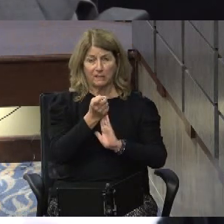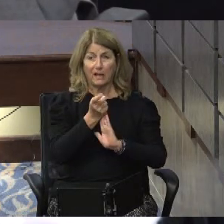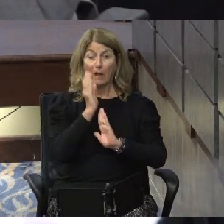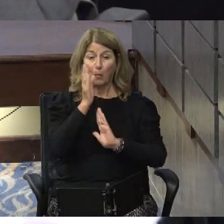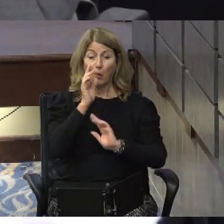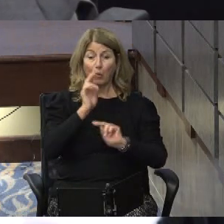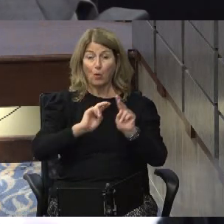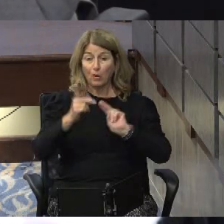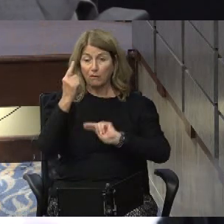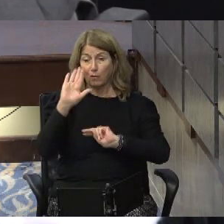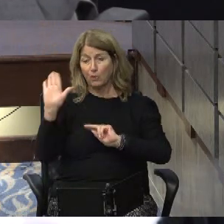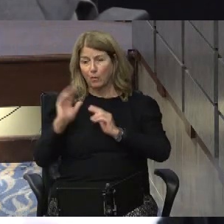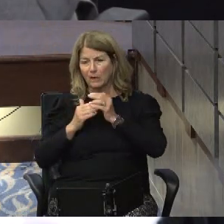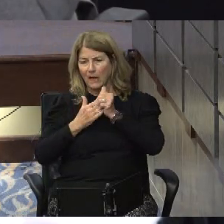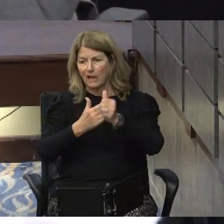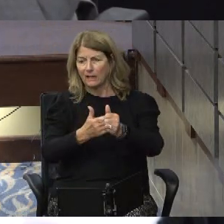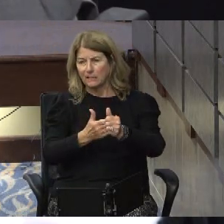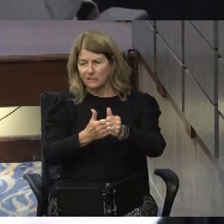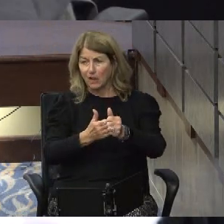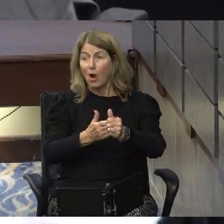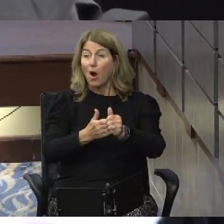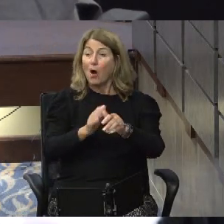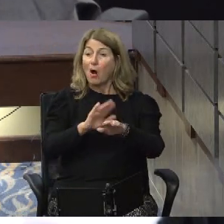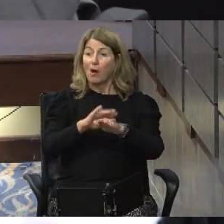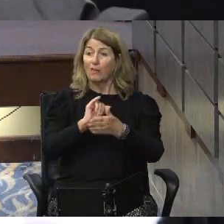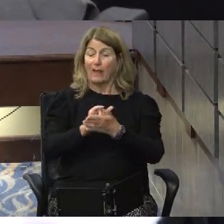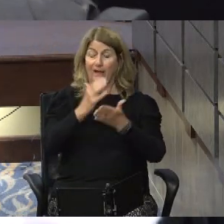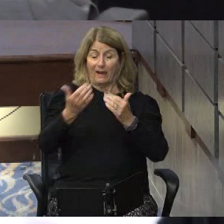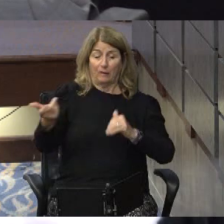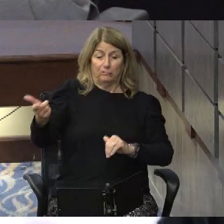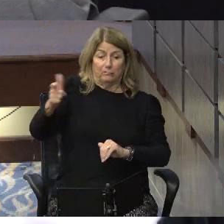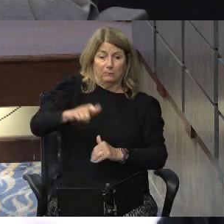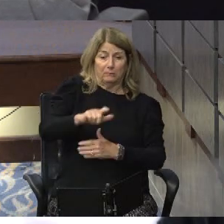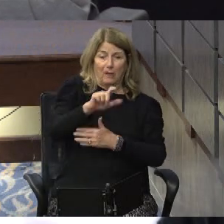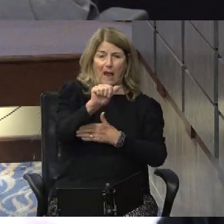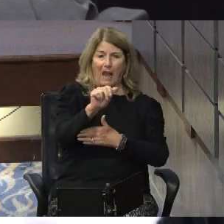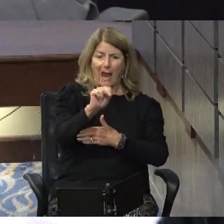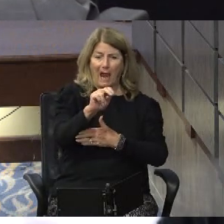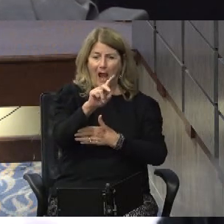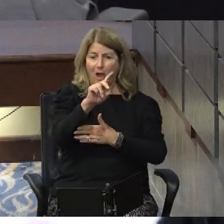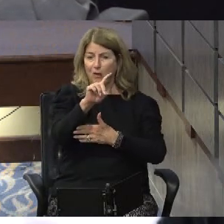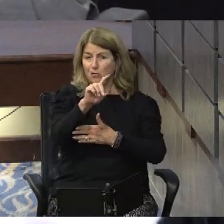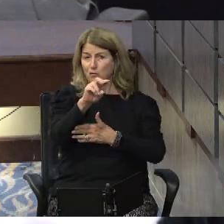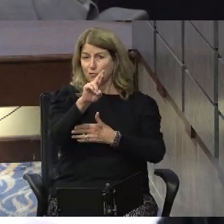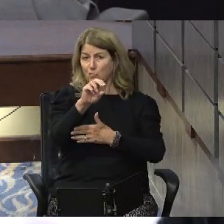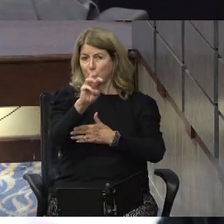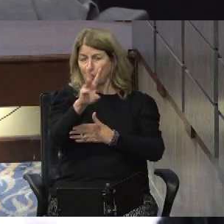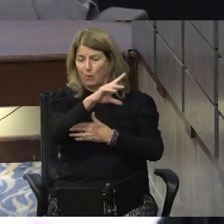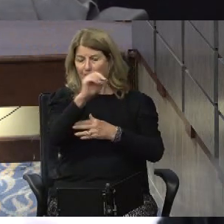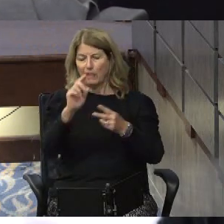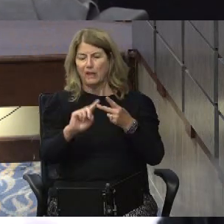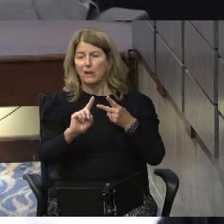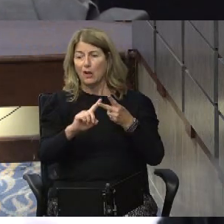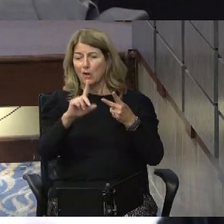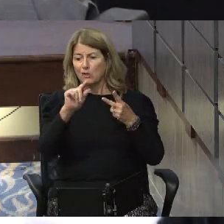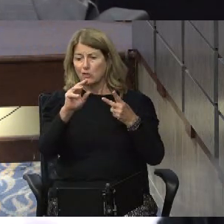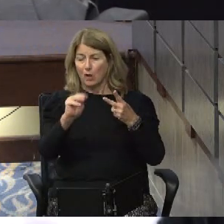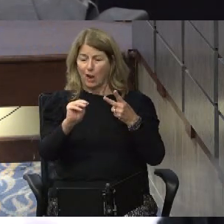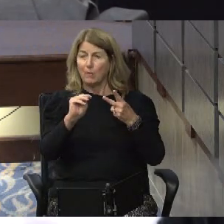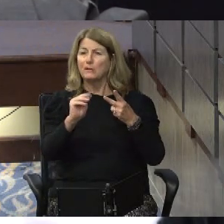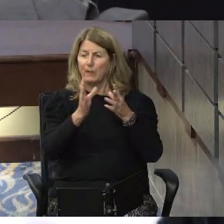guidance on that design as well. So at this point, I'll turn it over to Andrew, and Tom is going to help interject. He's been instrumental in